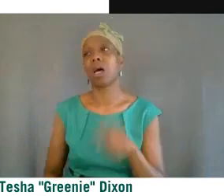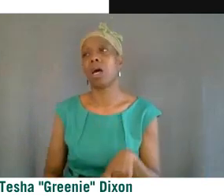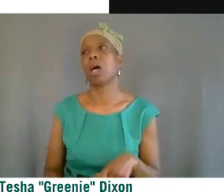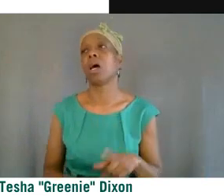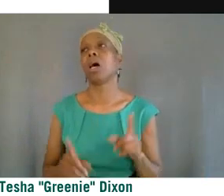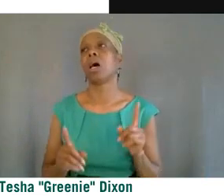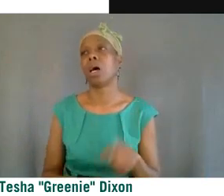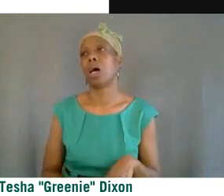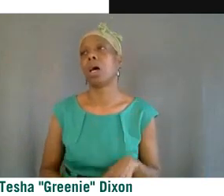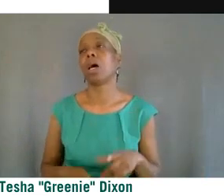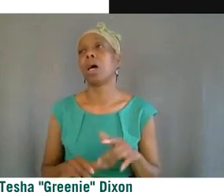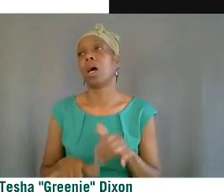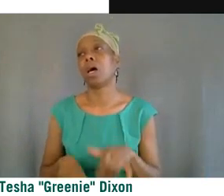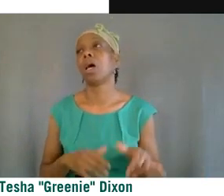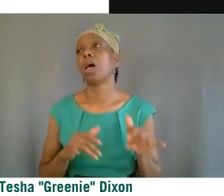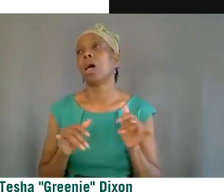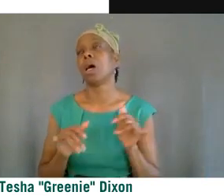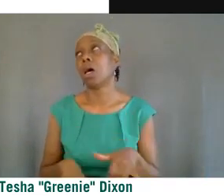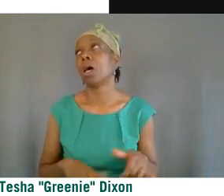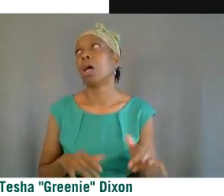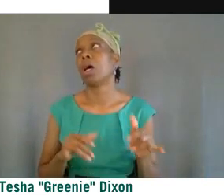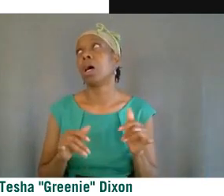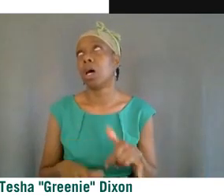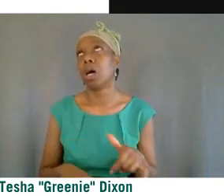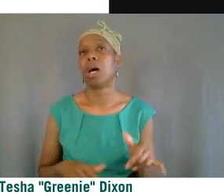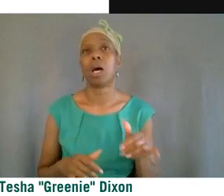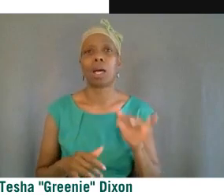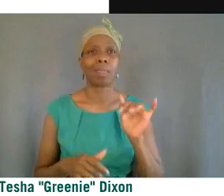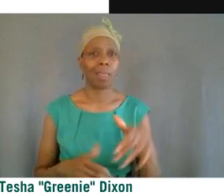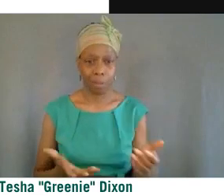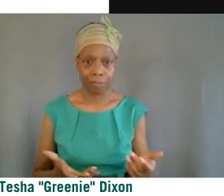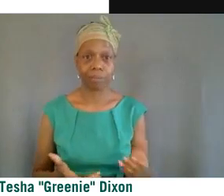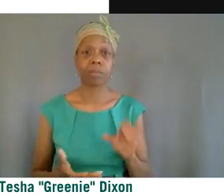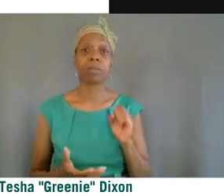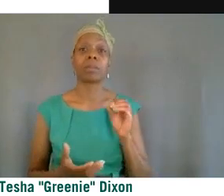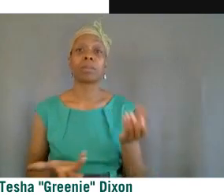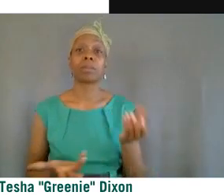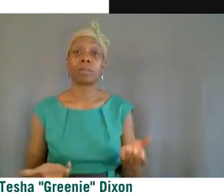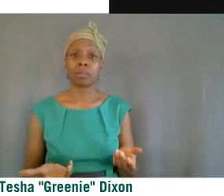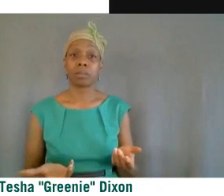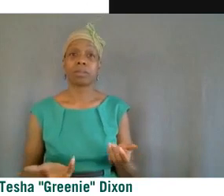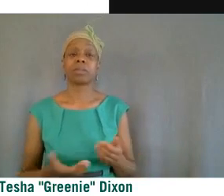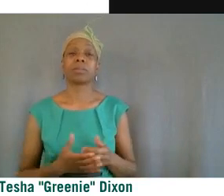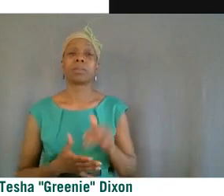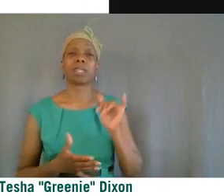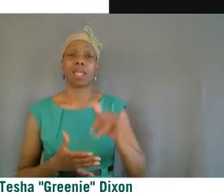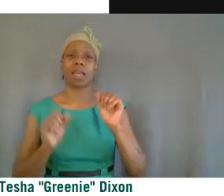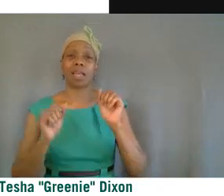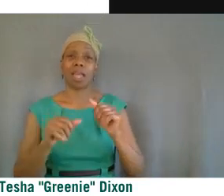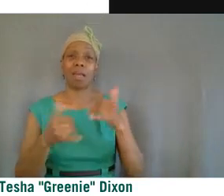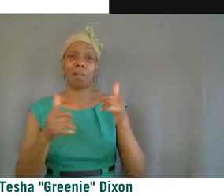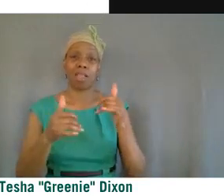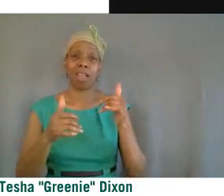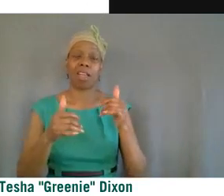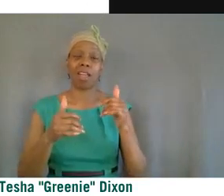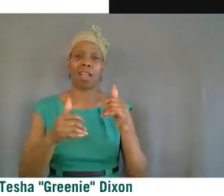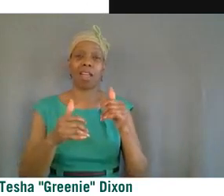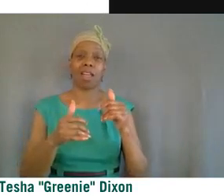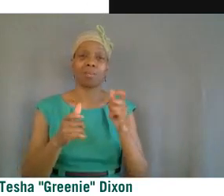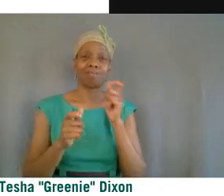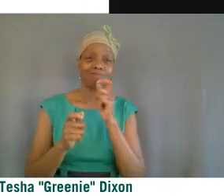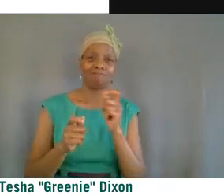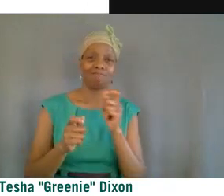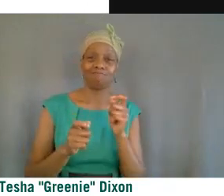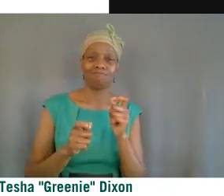the same routines. And so that can play a critical